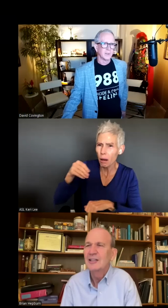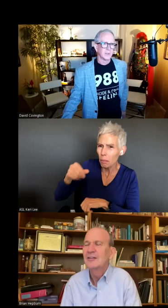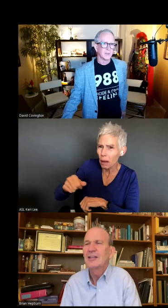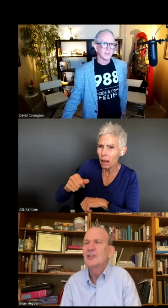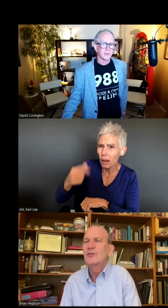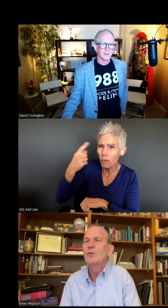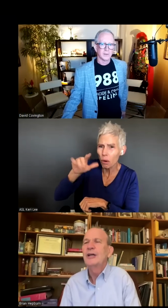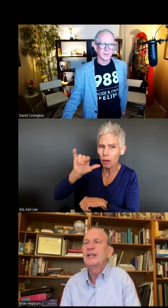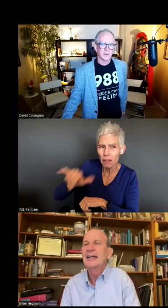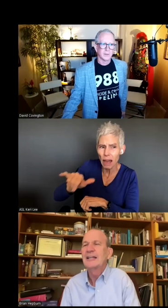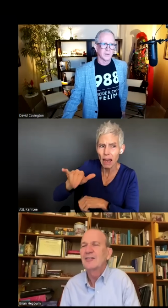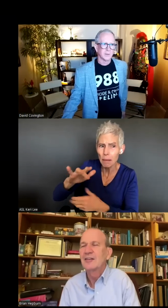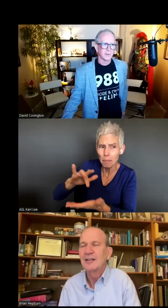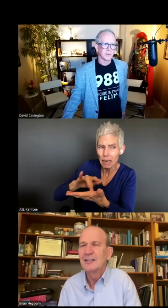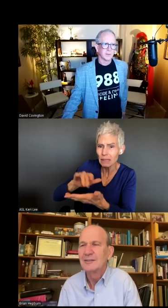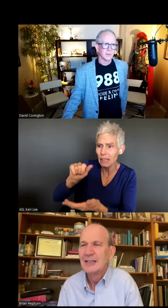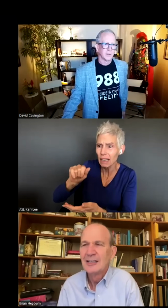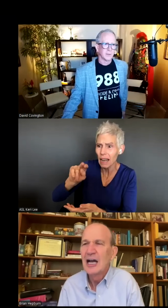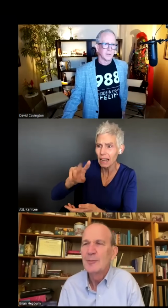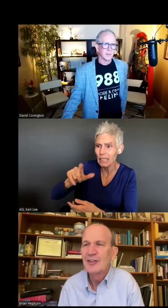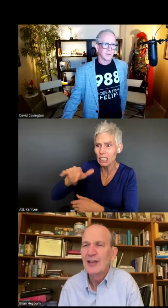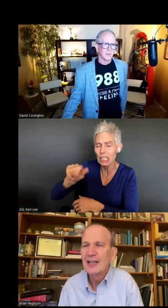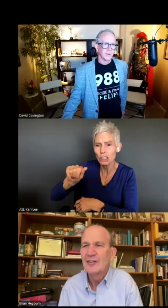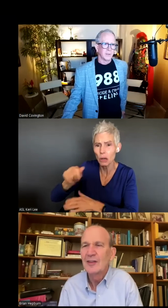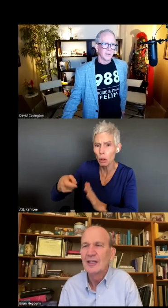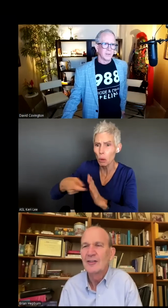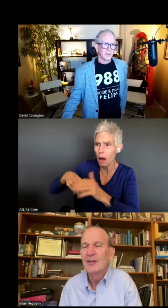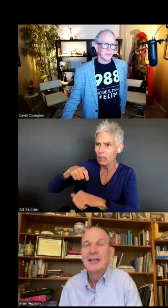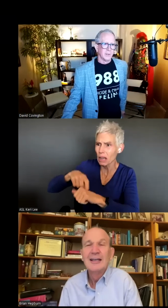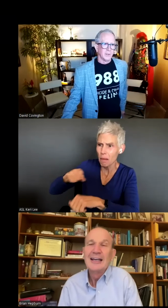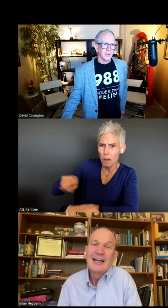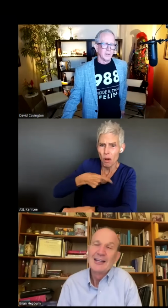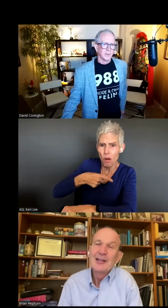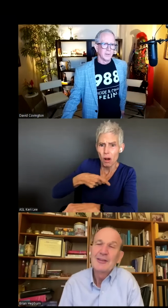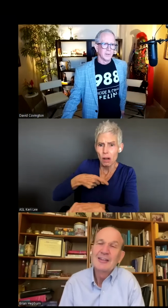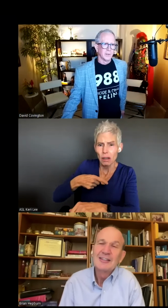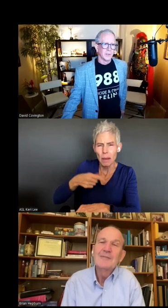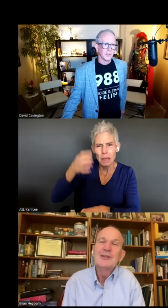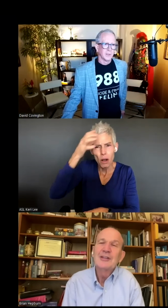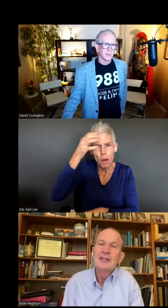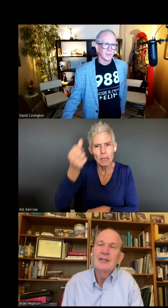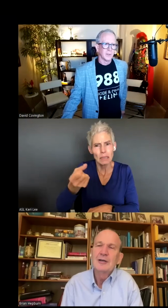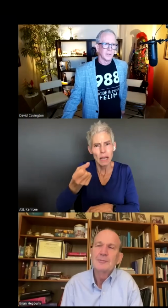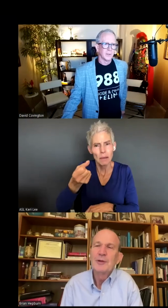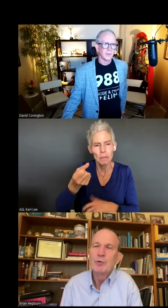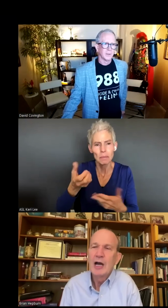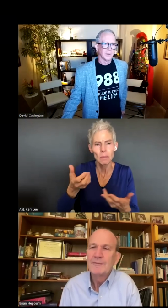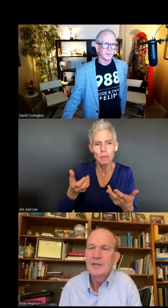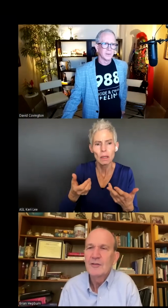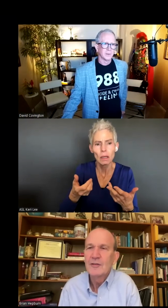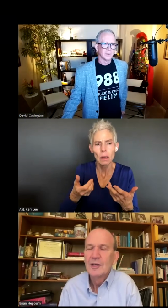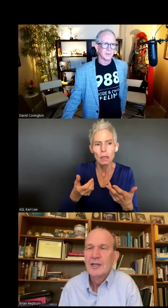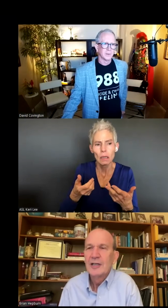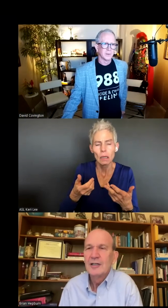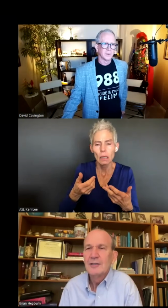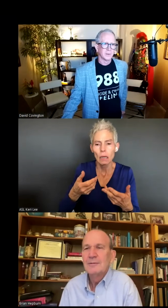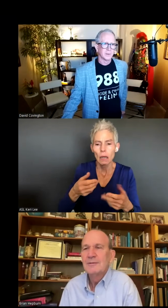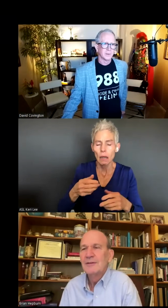longer. It just went against common sense, and it's given the